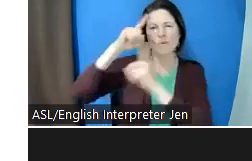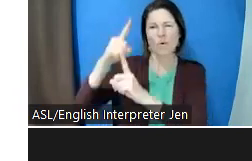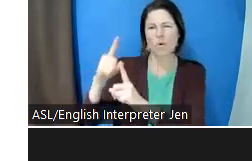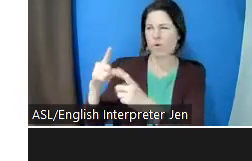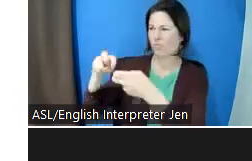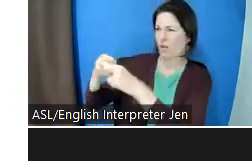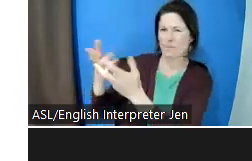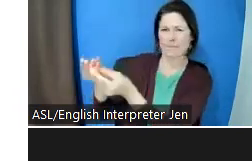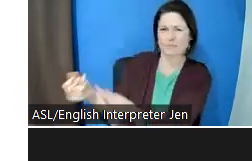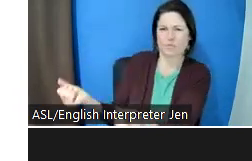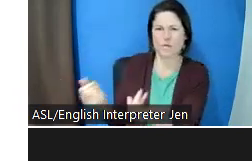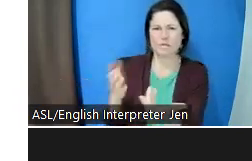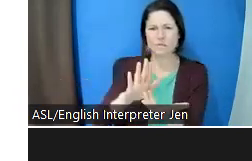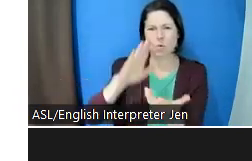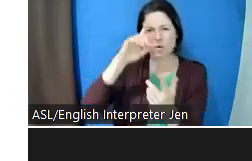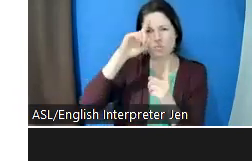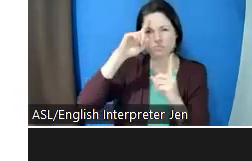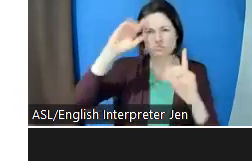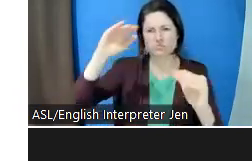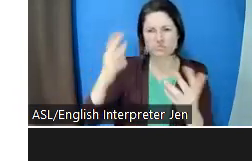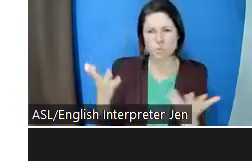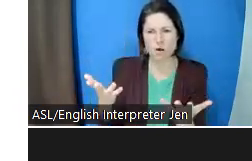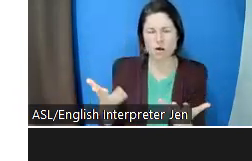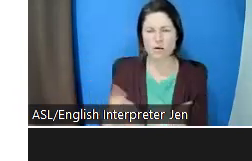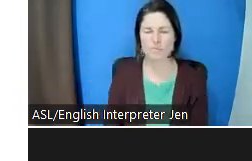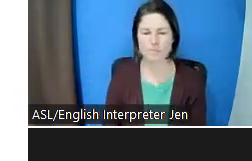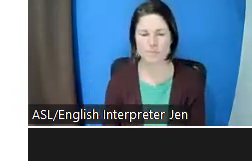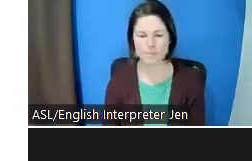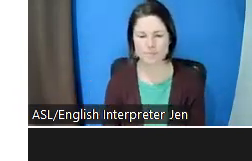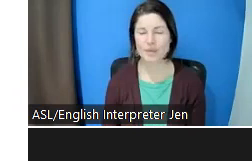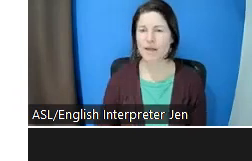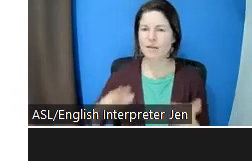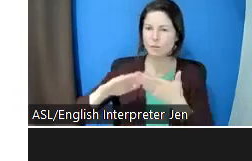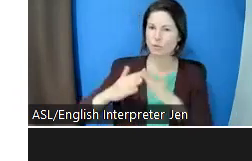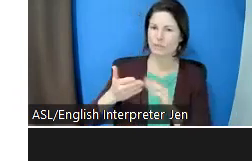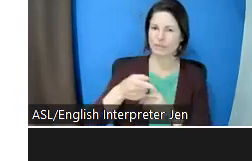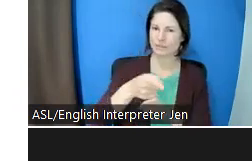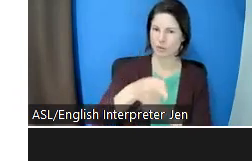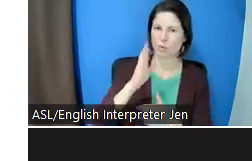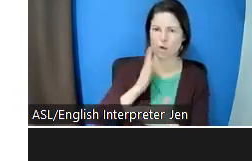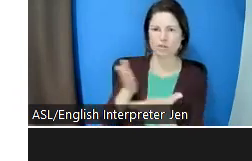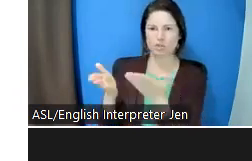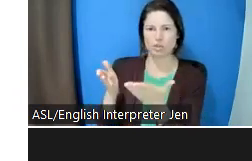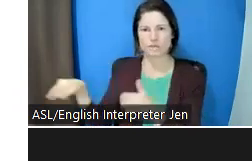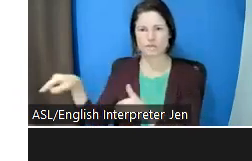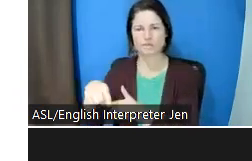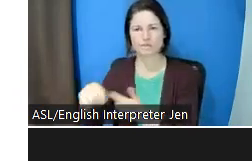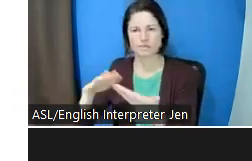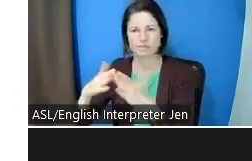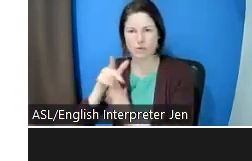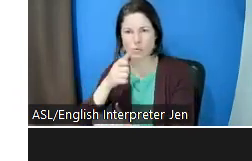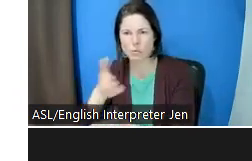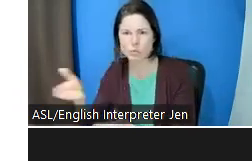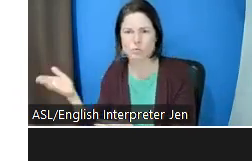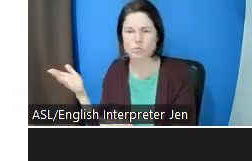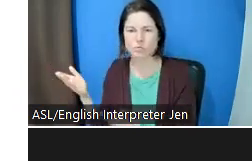and detailed, and identify the communities that you're serving and the safety issues that are